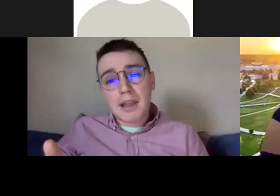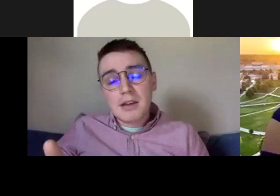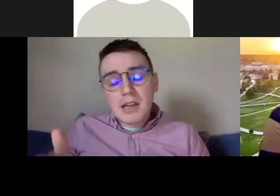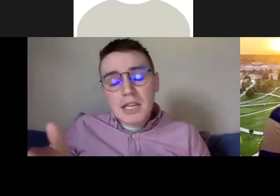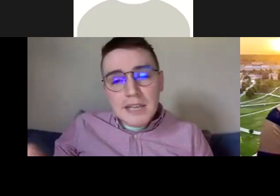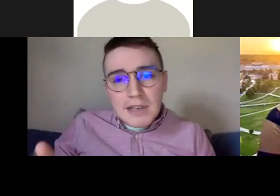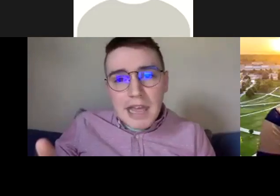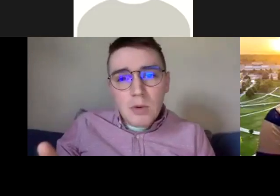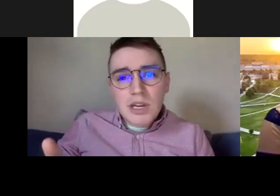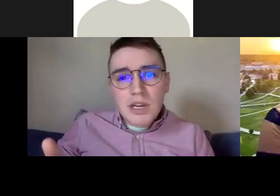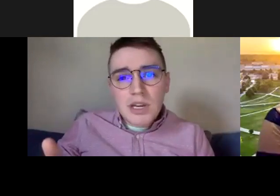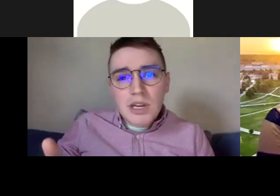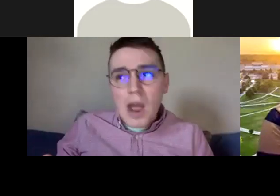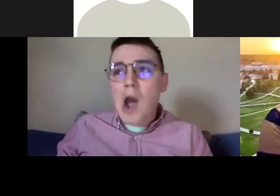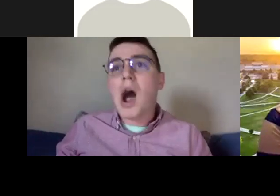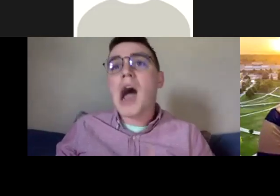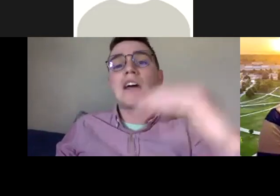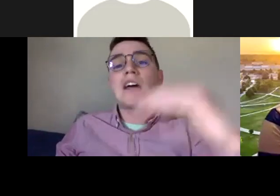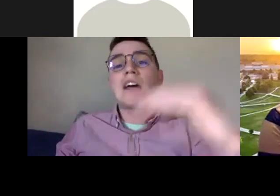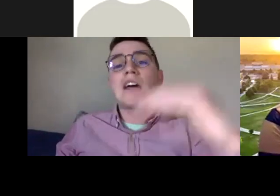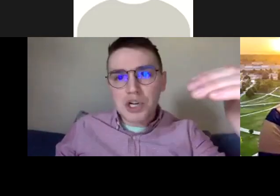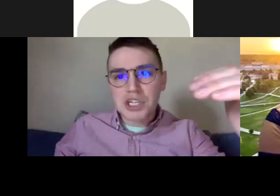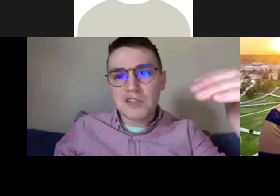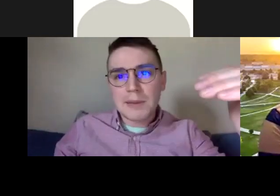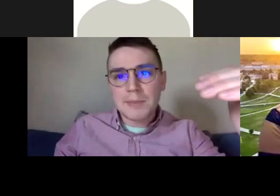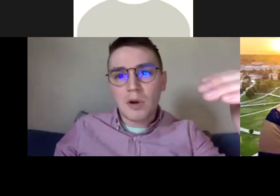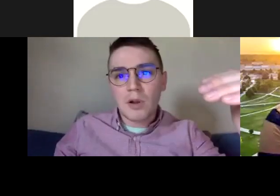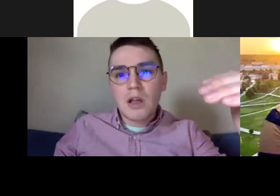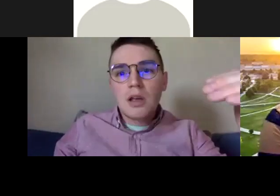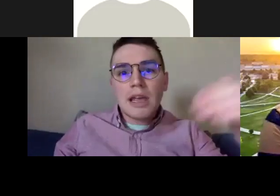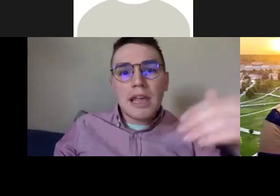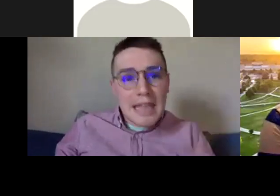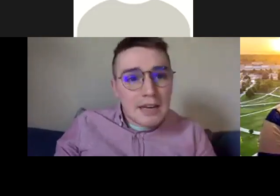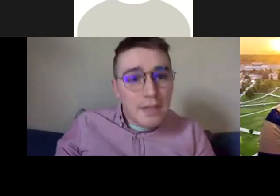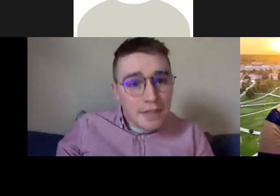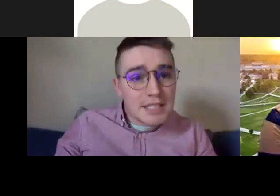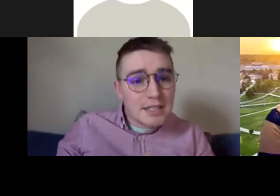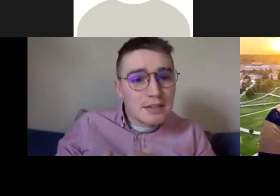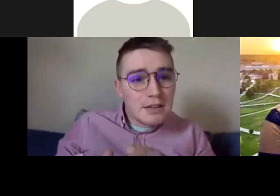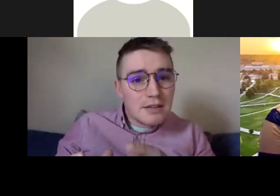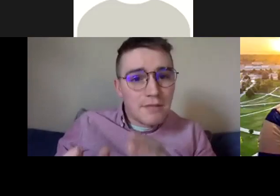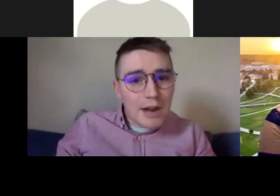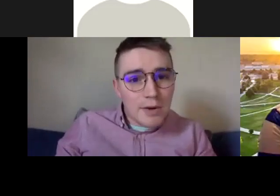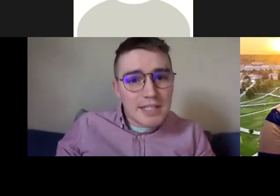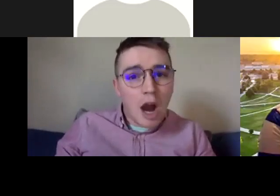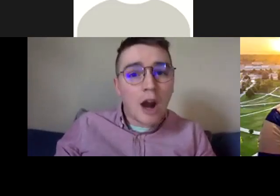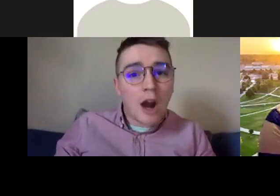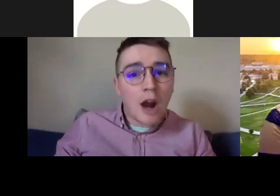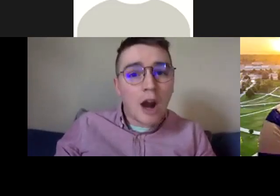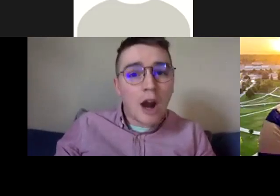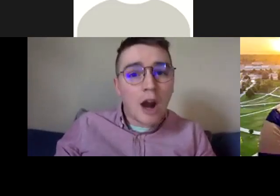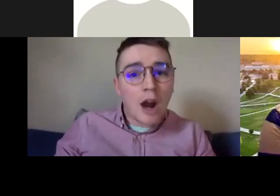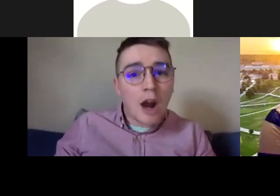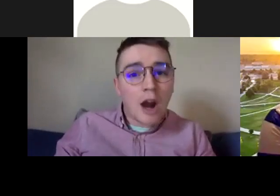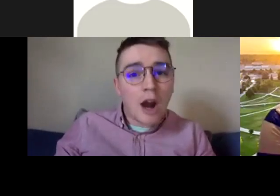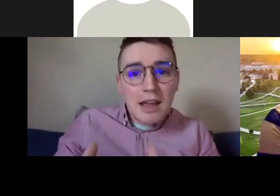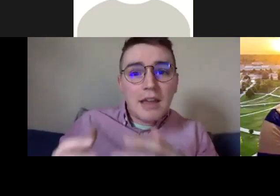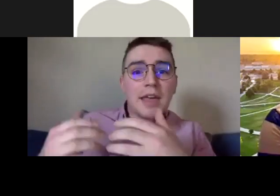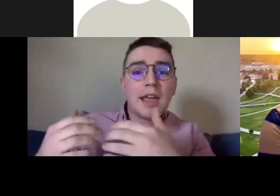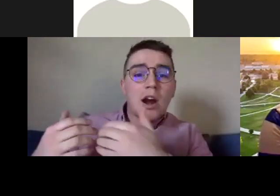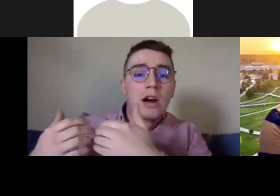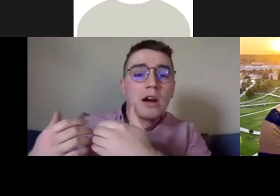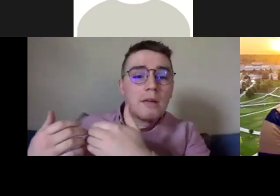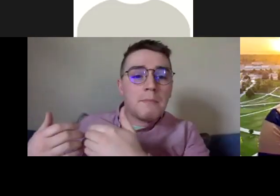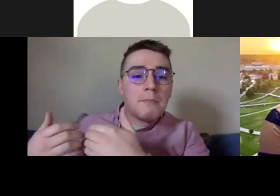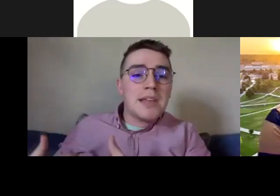symptomatic. Given how we know how high of a proportion of people in this virus are asymptomatic,